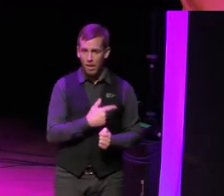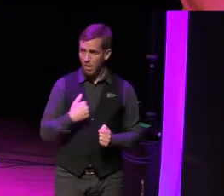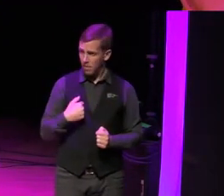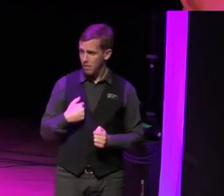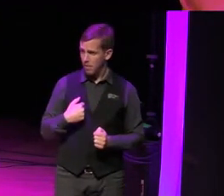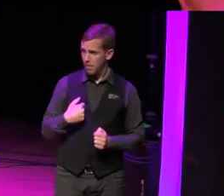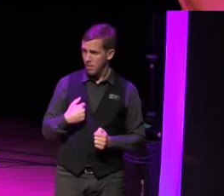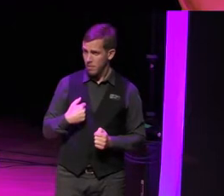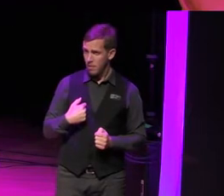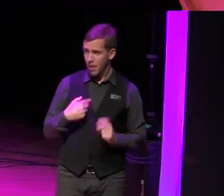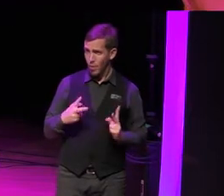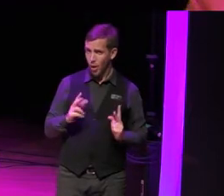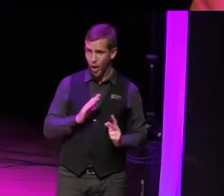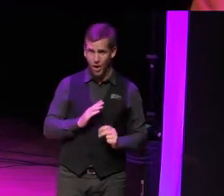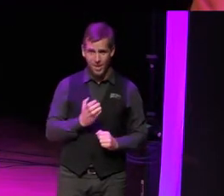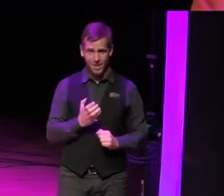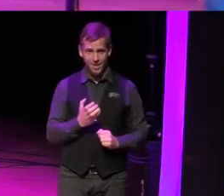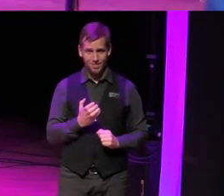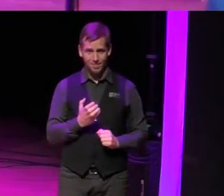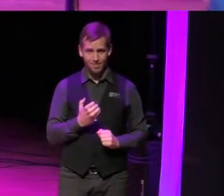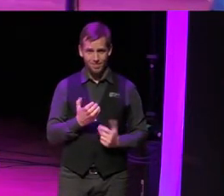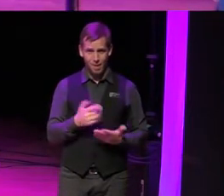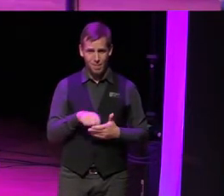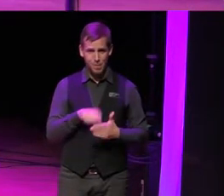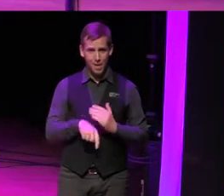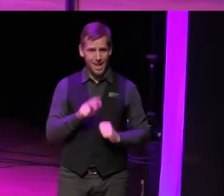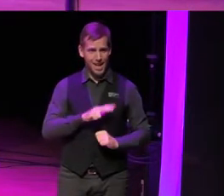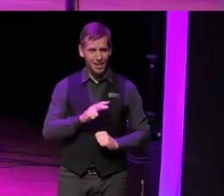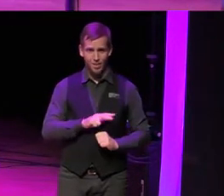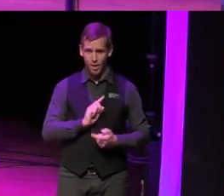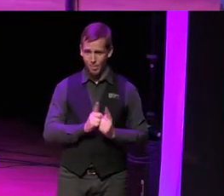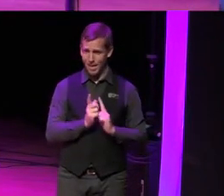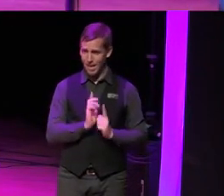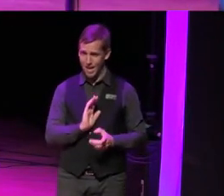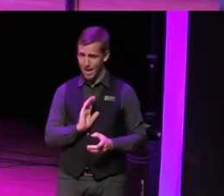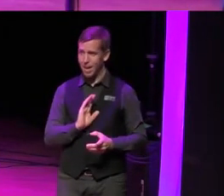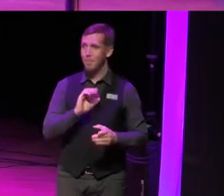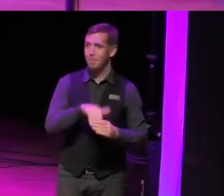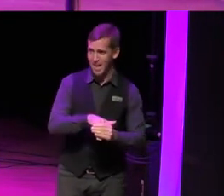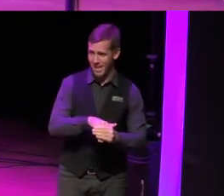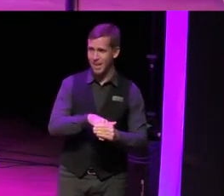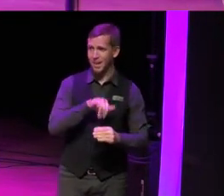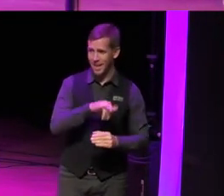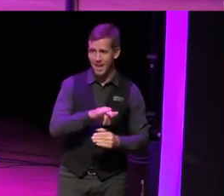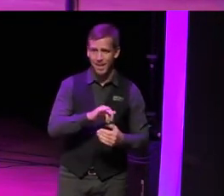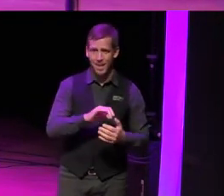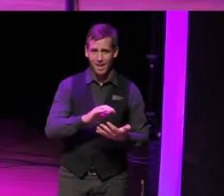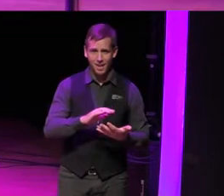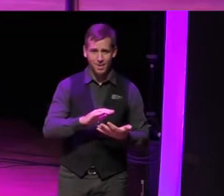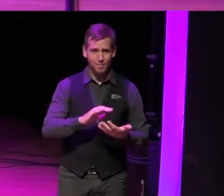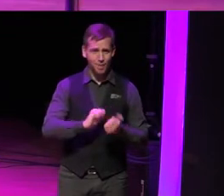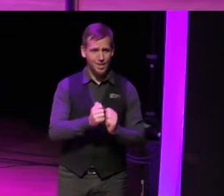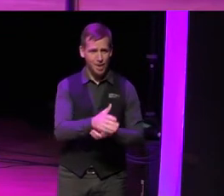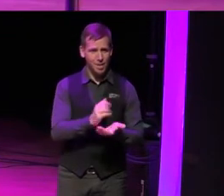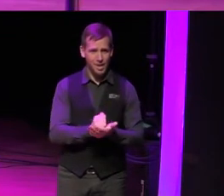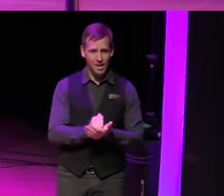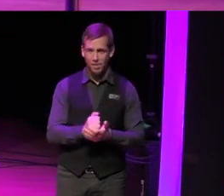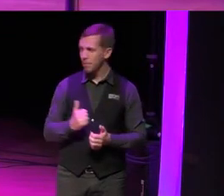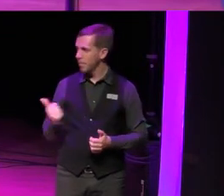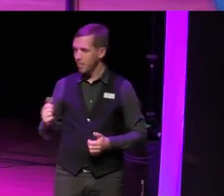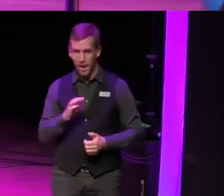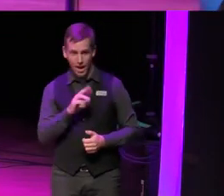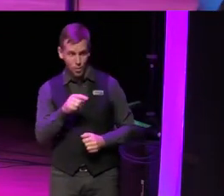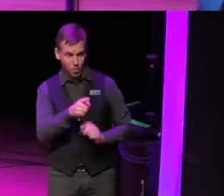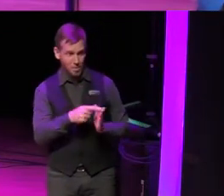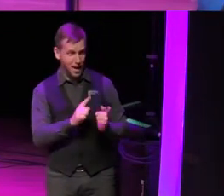actually be part of politics. So, become the power, says Martin. What do you say, Thuli, on this? Well,